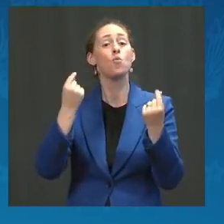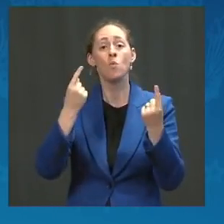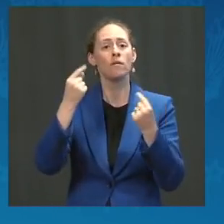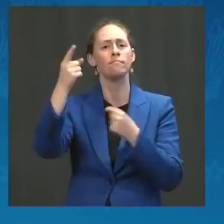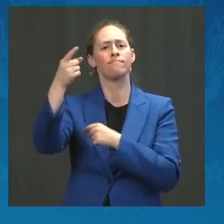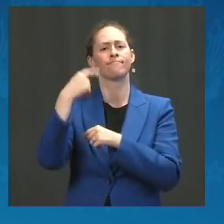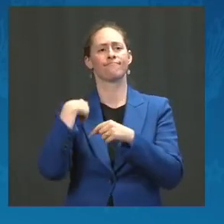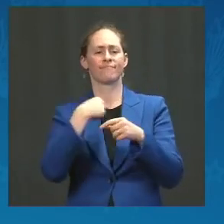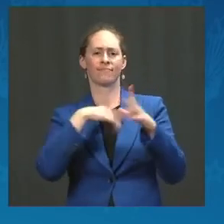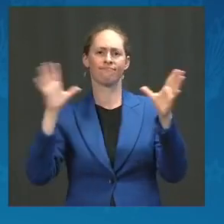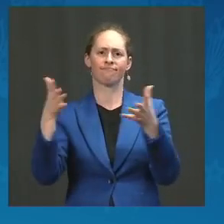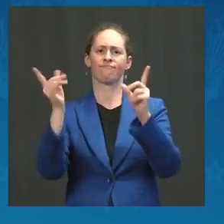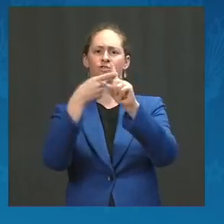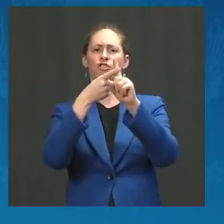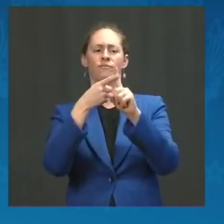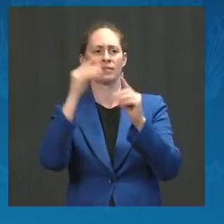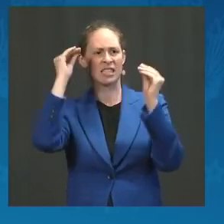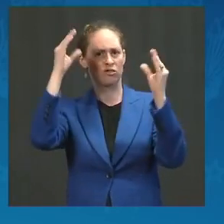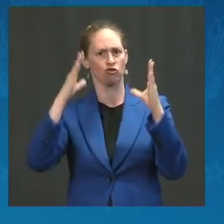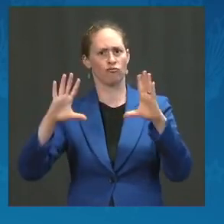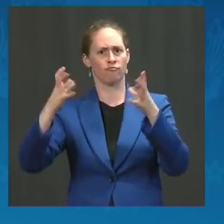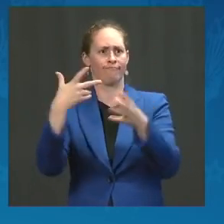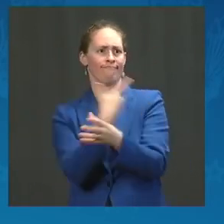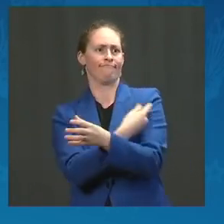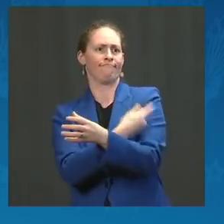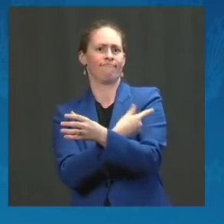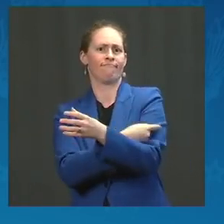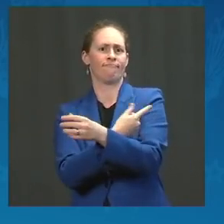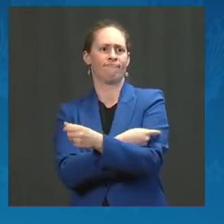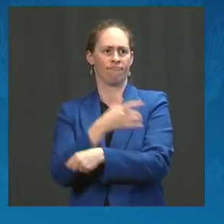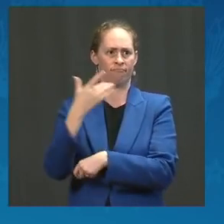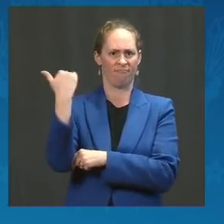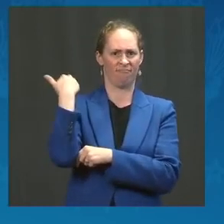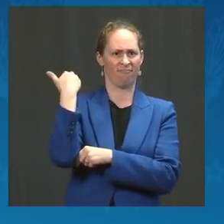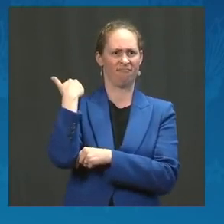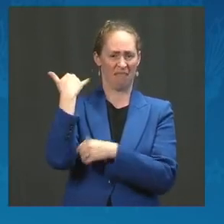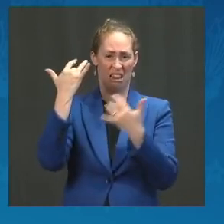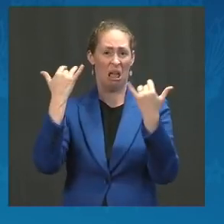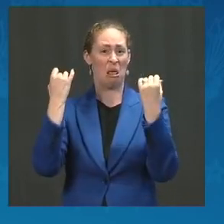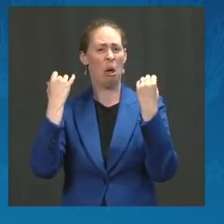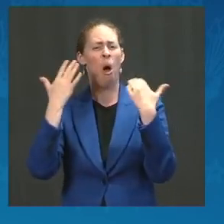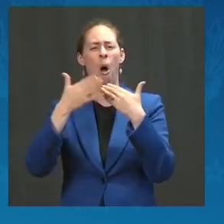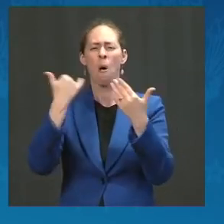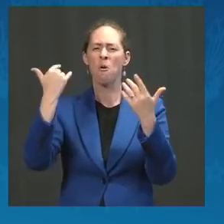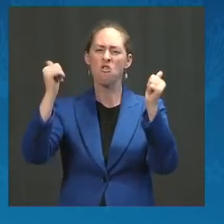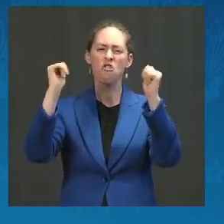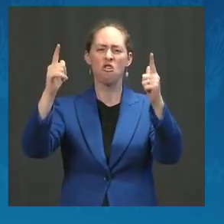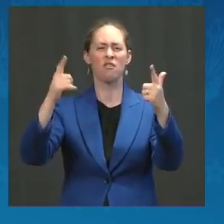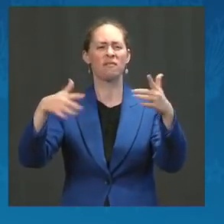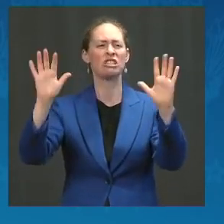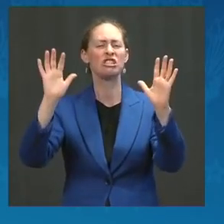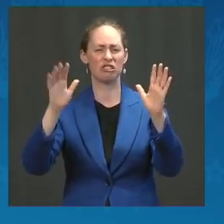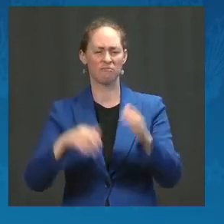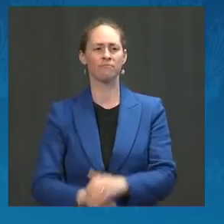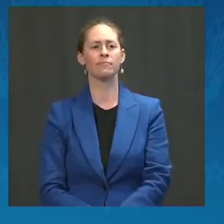vaccinated. Additionally, the CDC has provided clear guidance on how